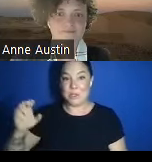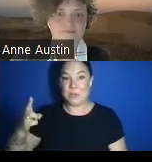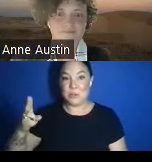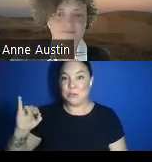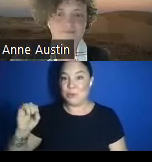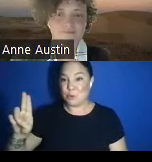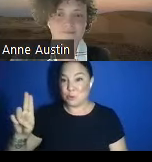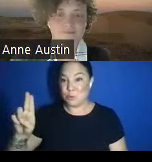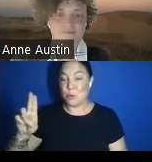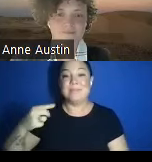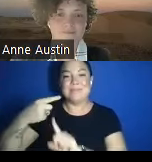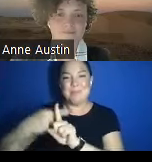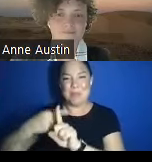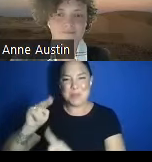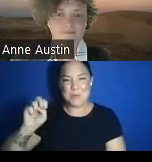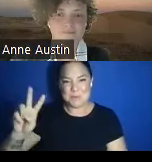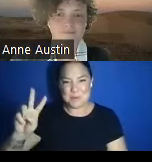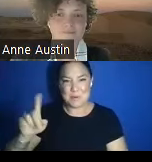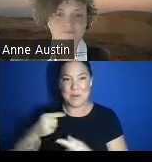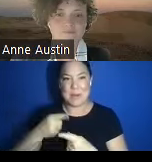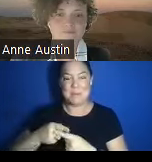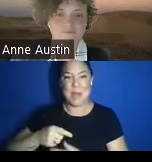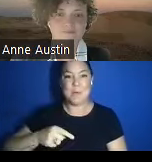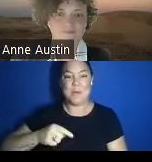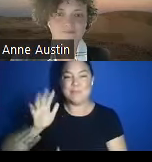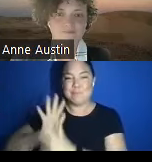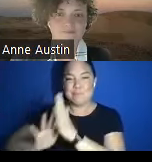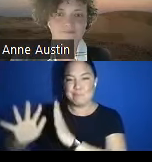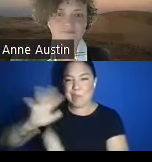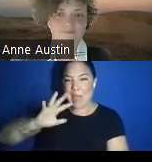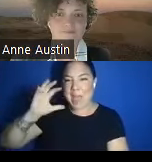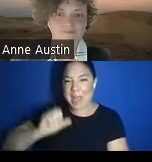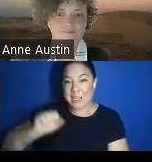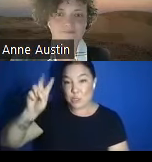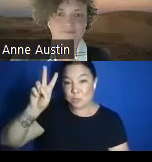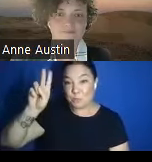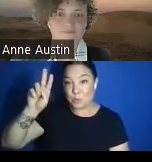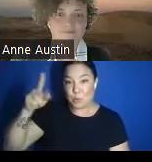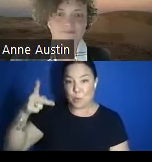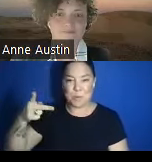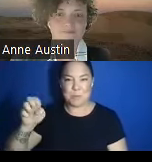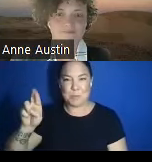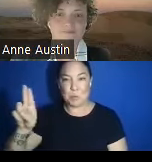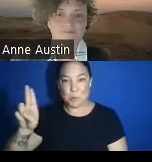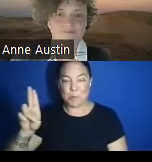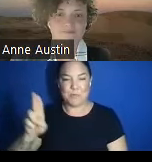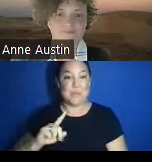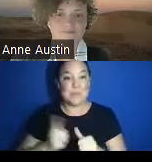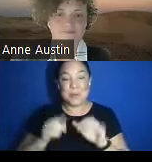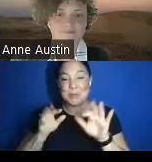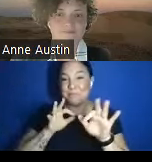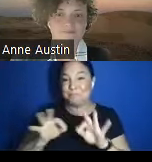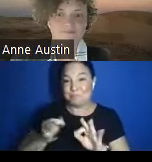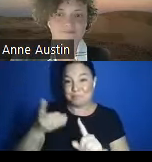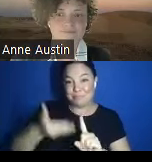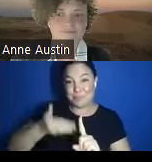November about ancient Peru. But I will take a minute to introduce Dr. Austin.